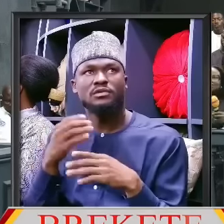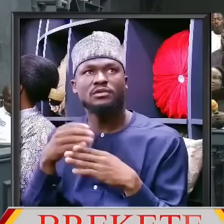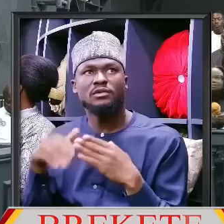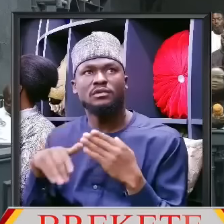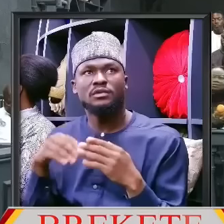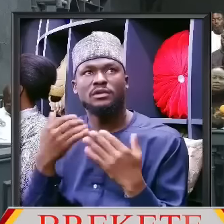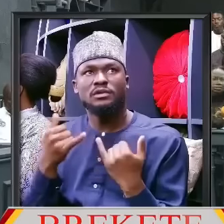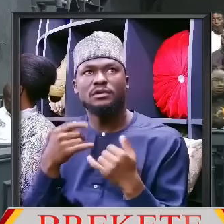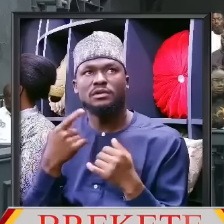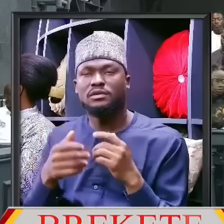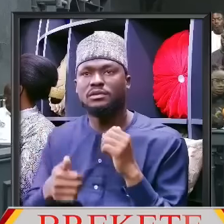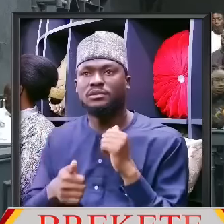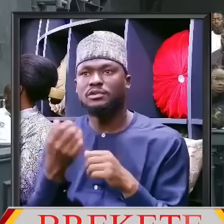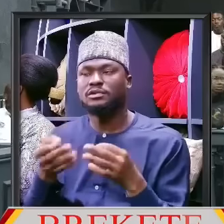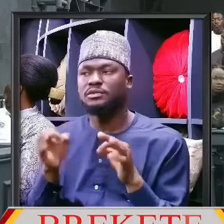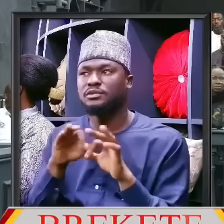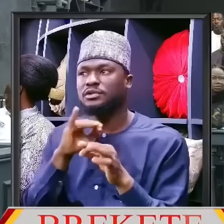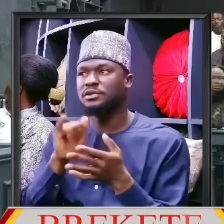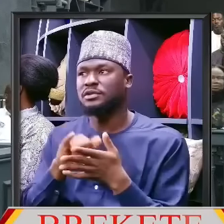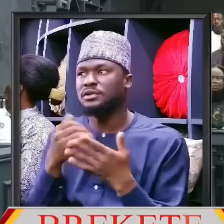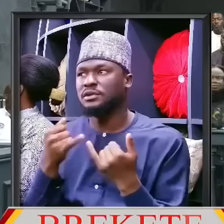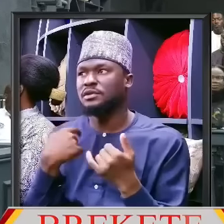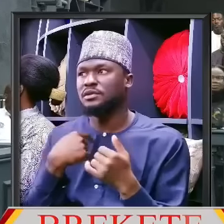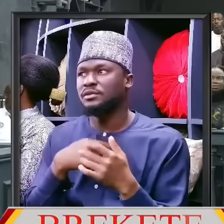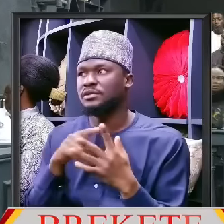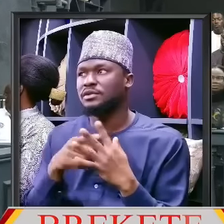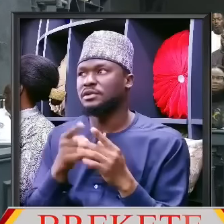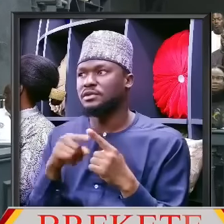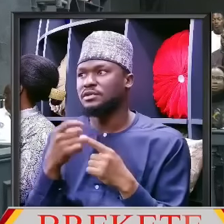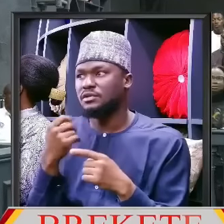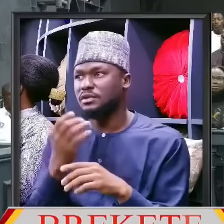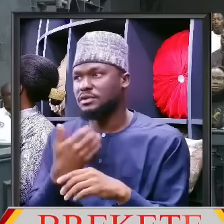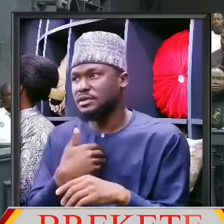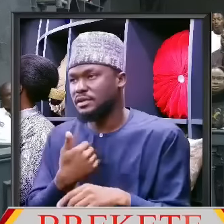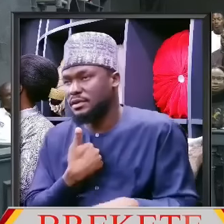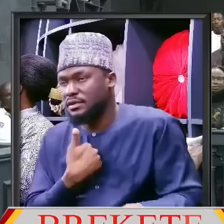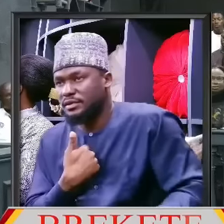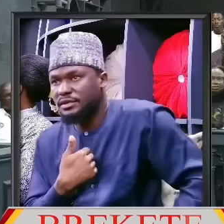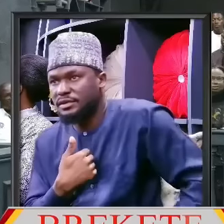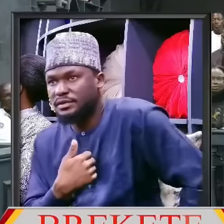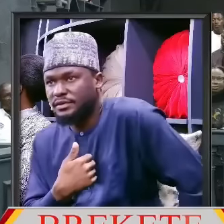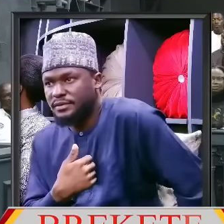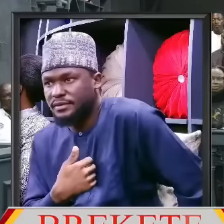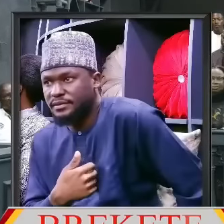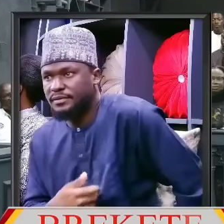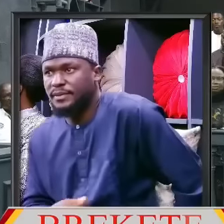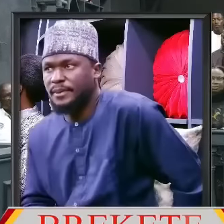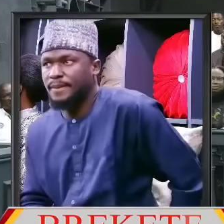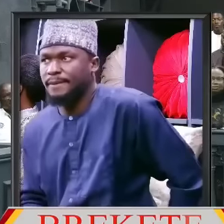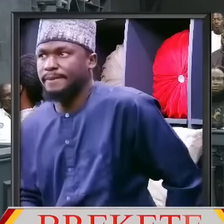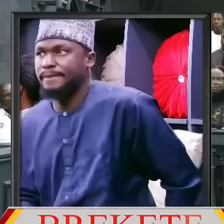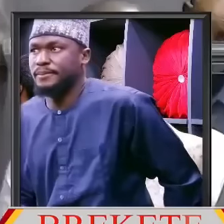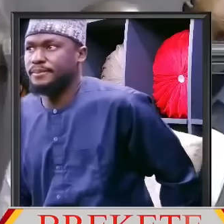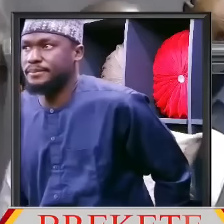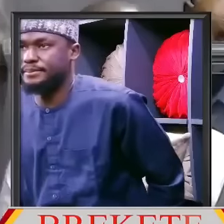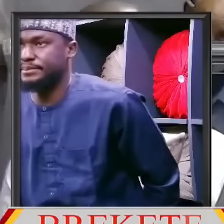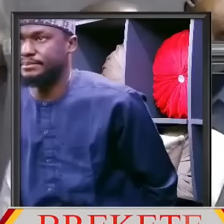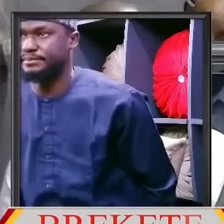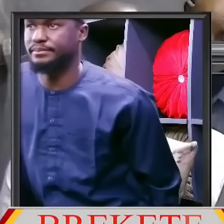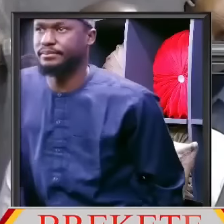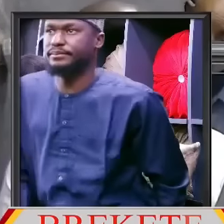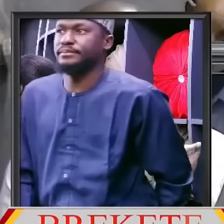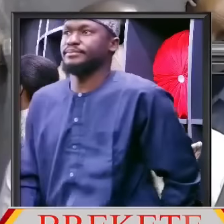The most important thing now be say at least we are beginning to understand ourselves. Acknowledge say yes mistake